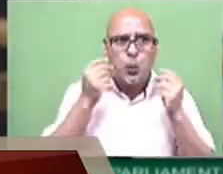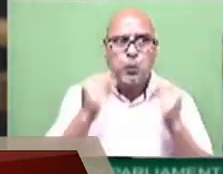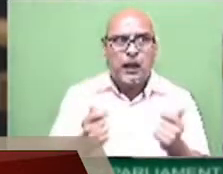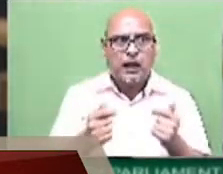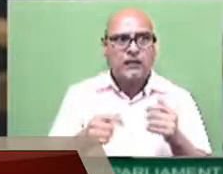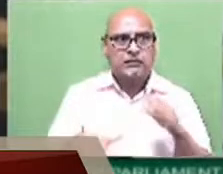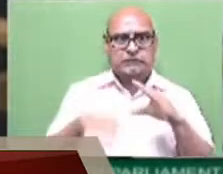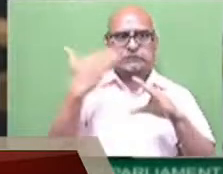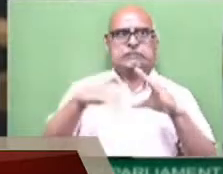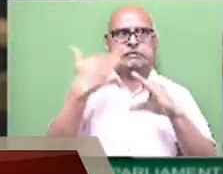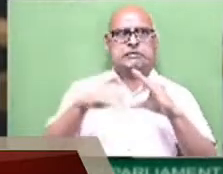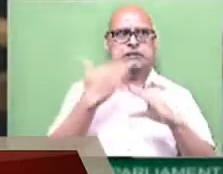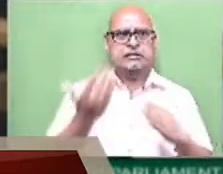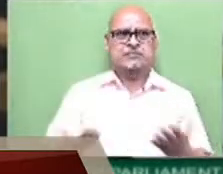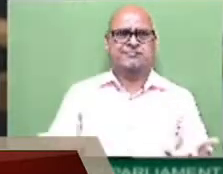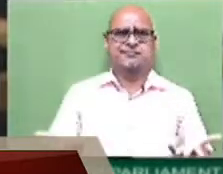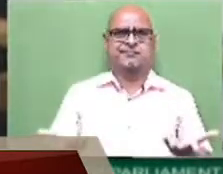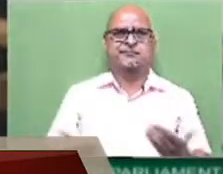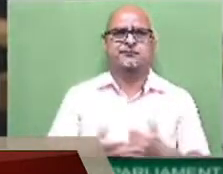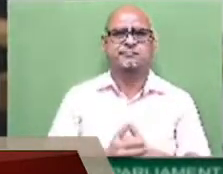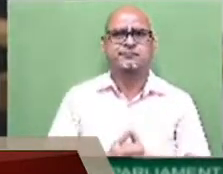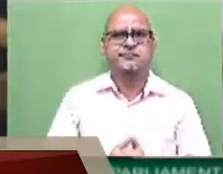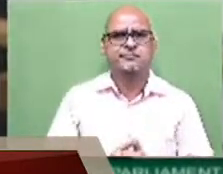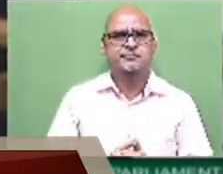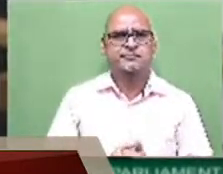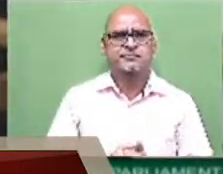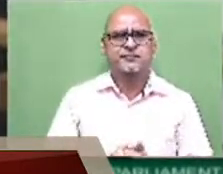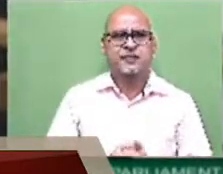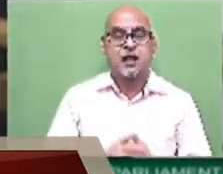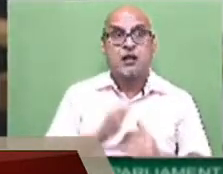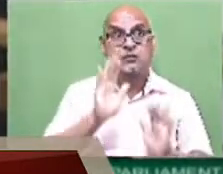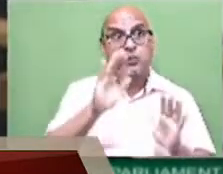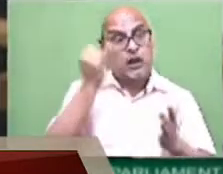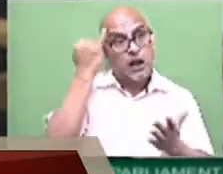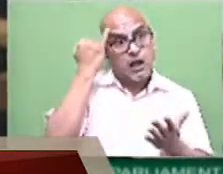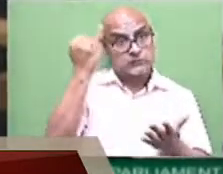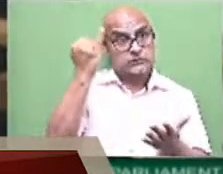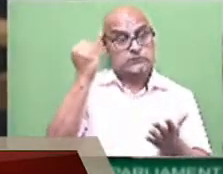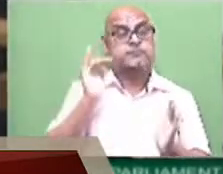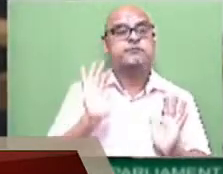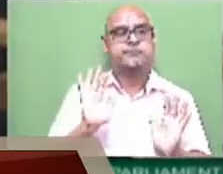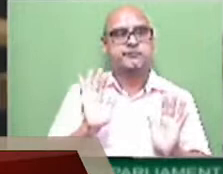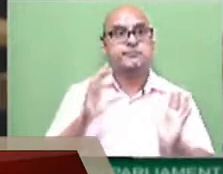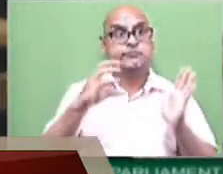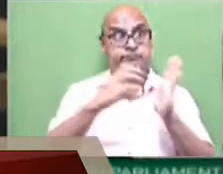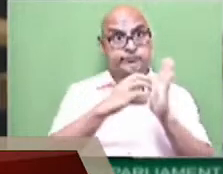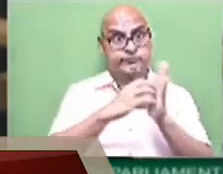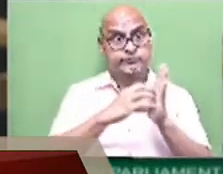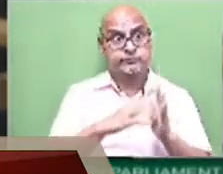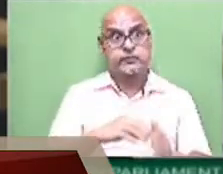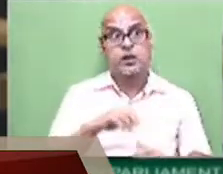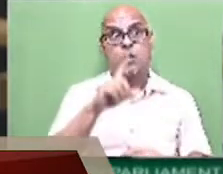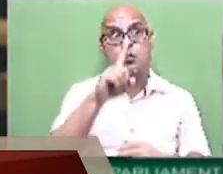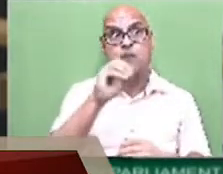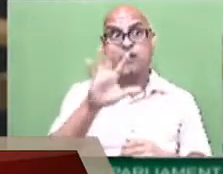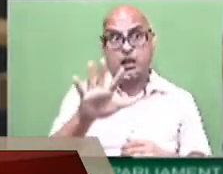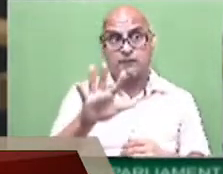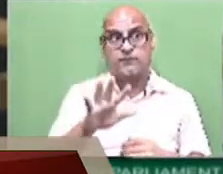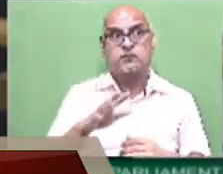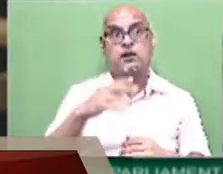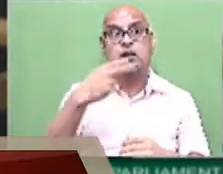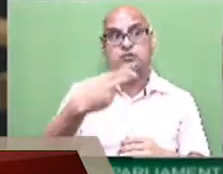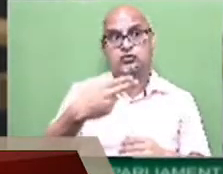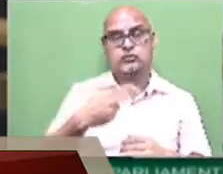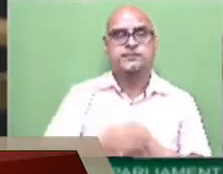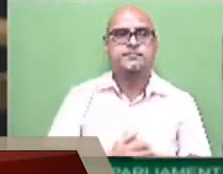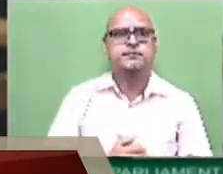we are suggesting, Madam President, that this clause that is being inserted in this bill, 105H, also gives